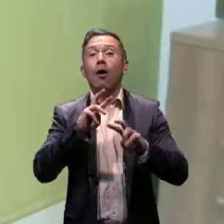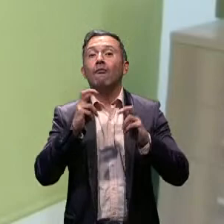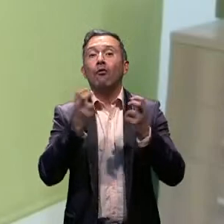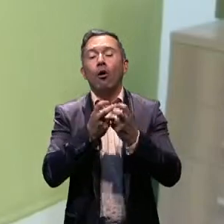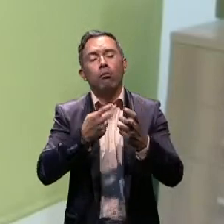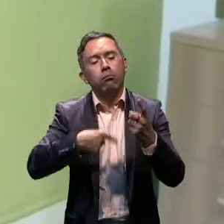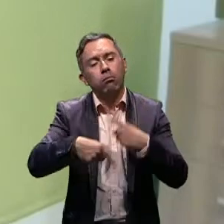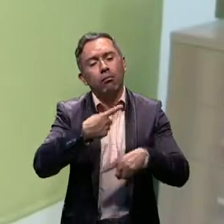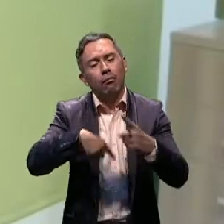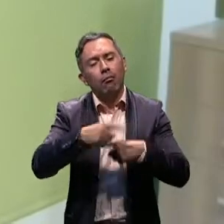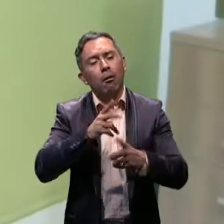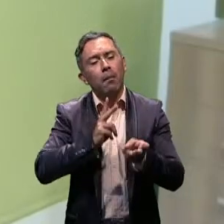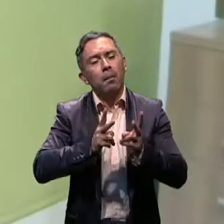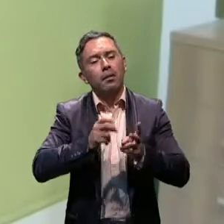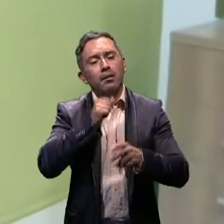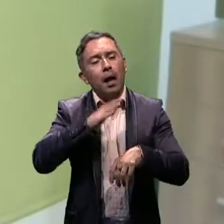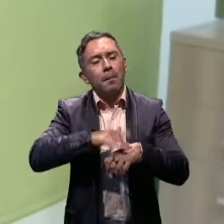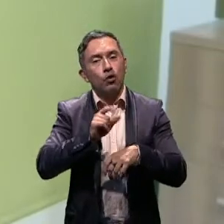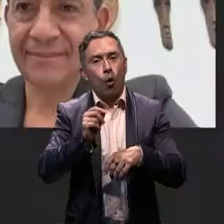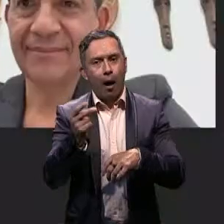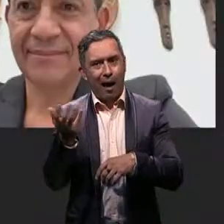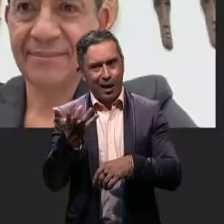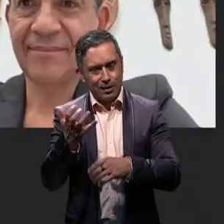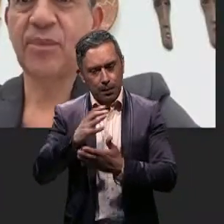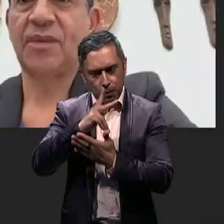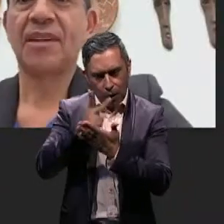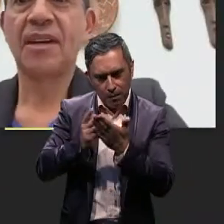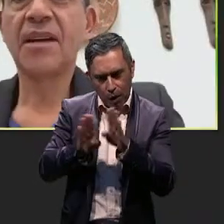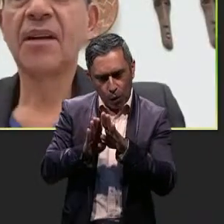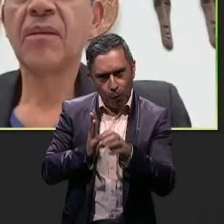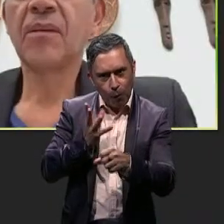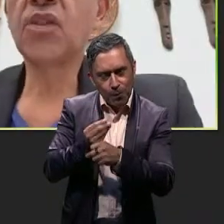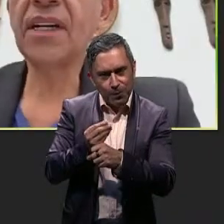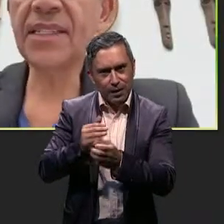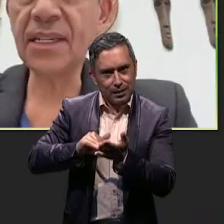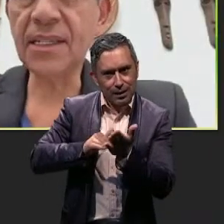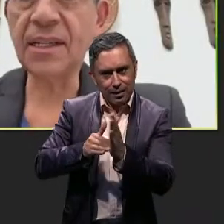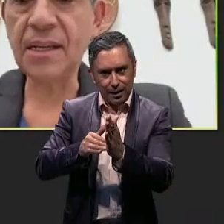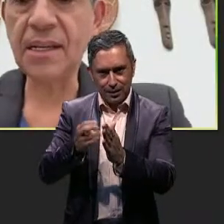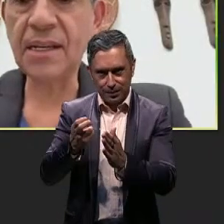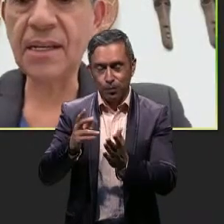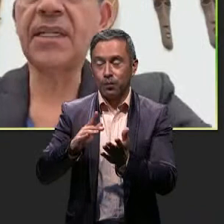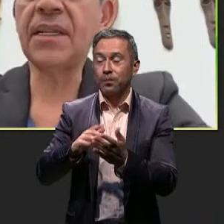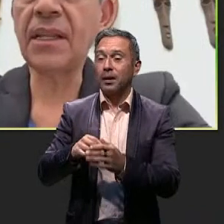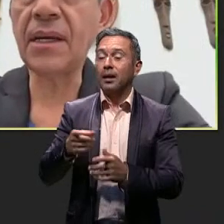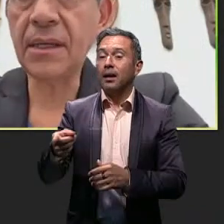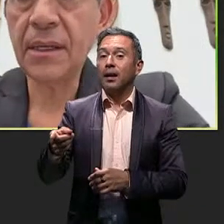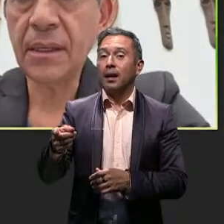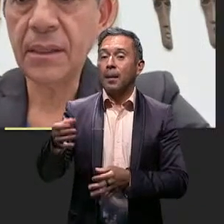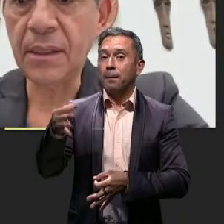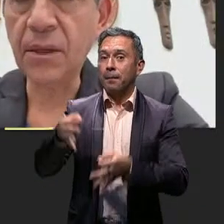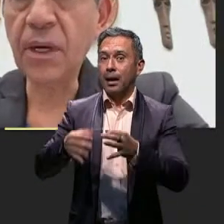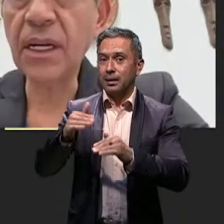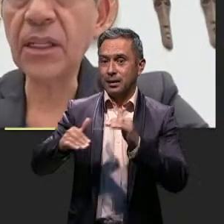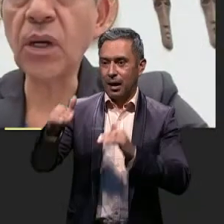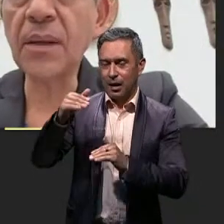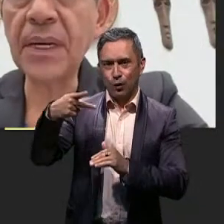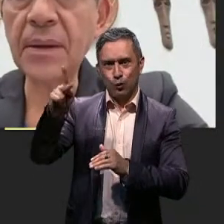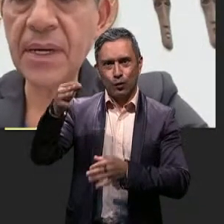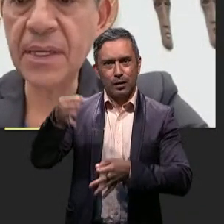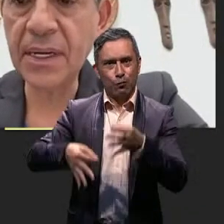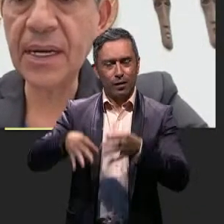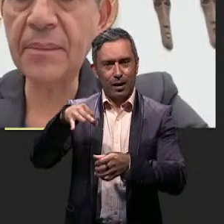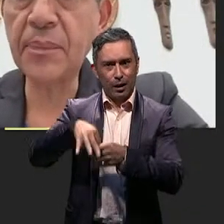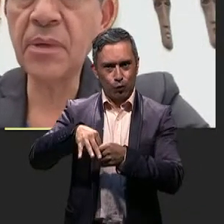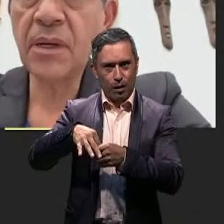I like a lot this. Don't just meet to discuss, but we have to articulate the strategies. Thank you